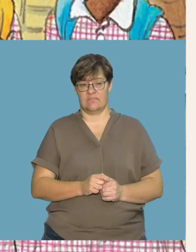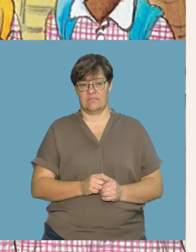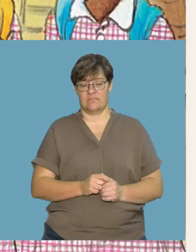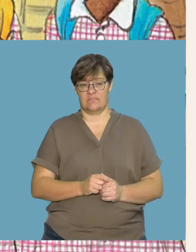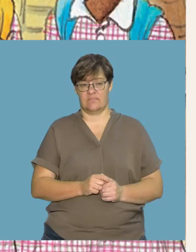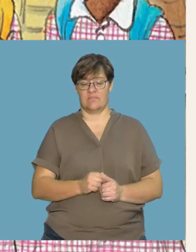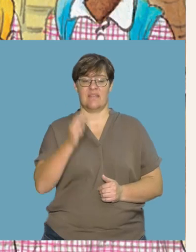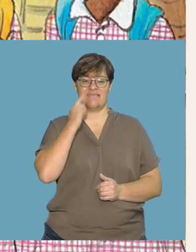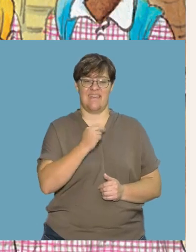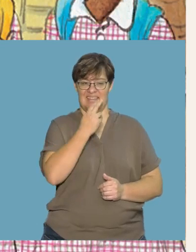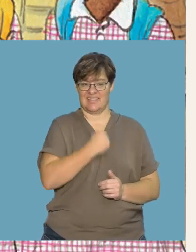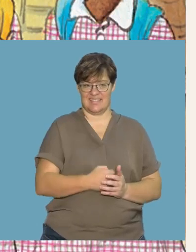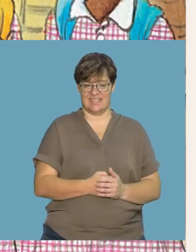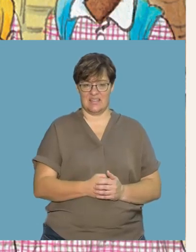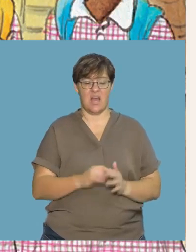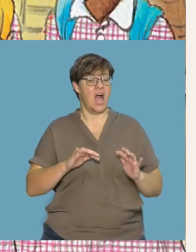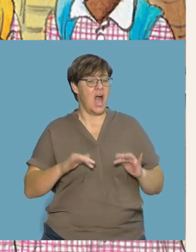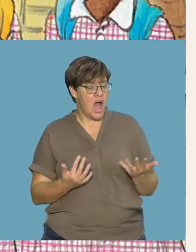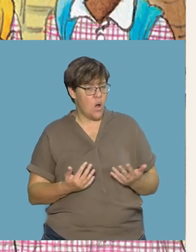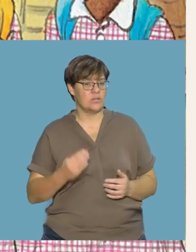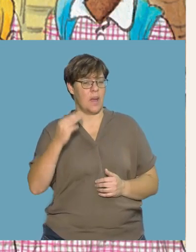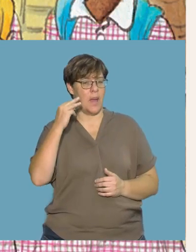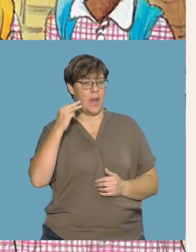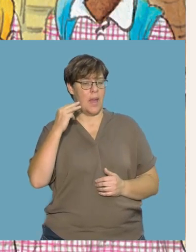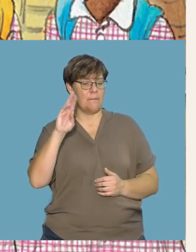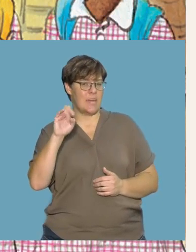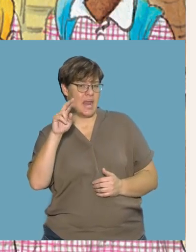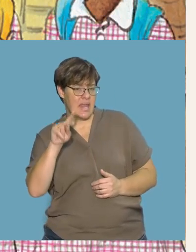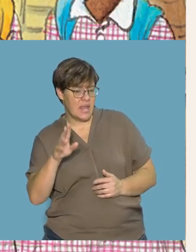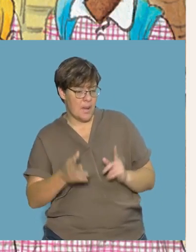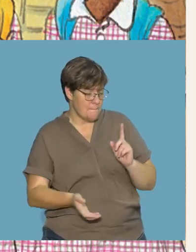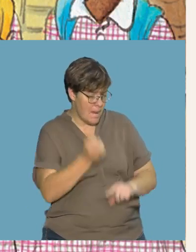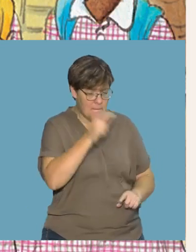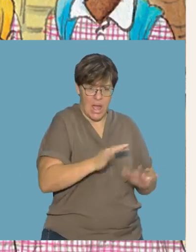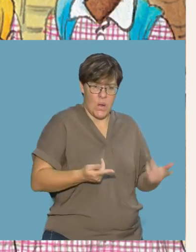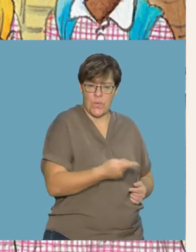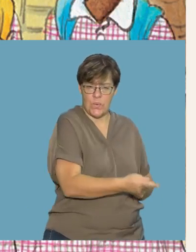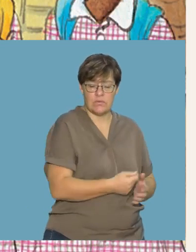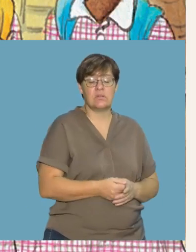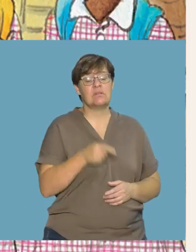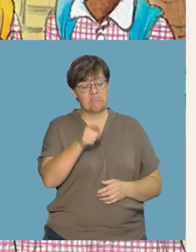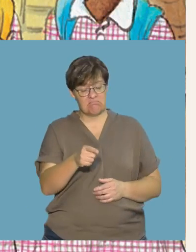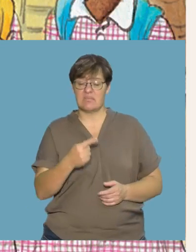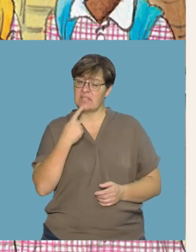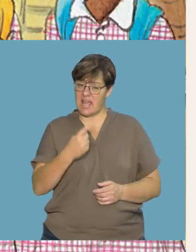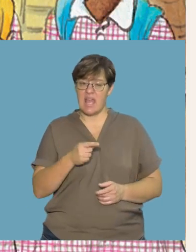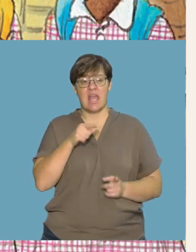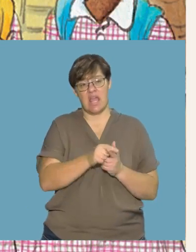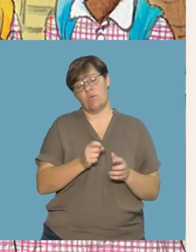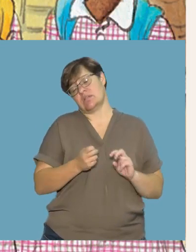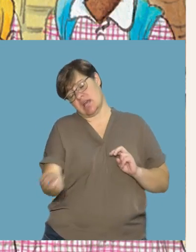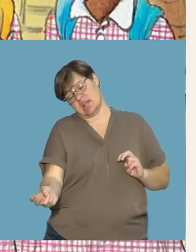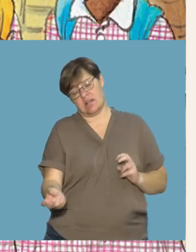Nice. How was Benny when the girls found him? You say, he was unconscious. I